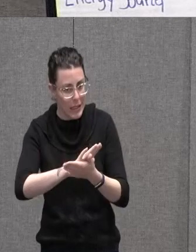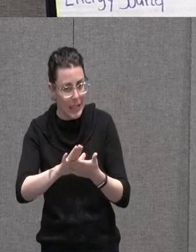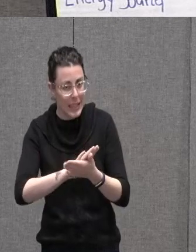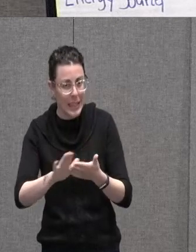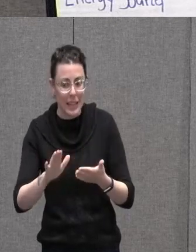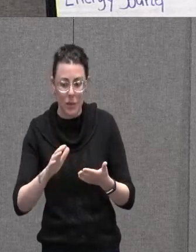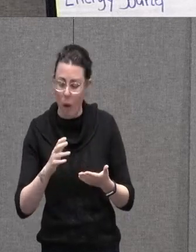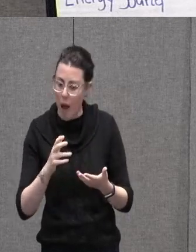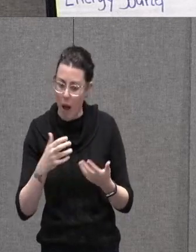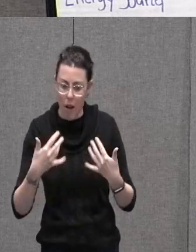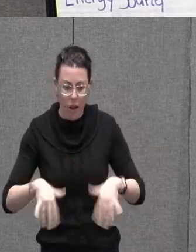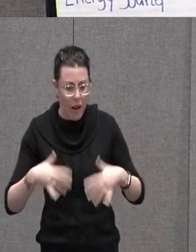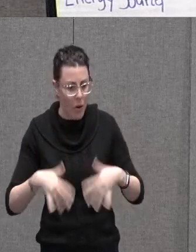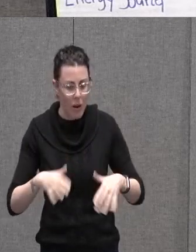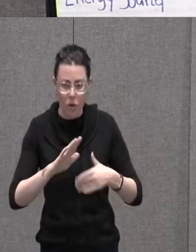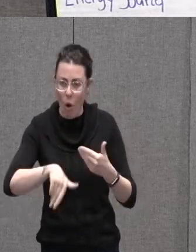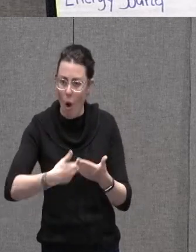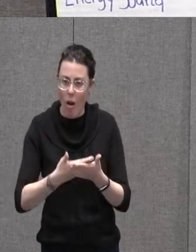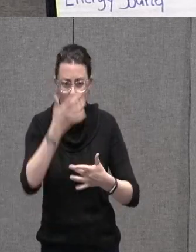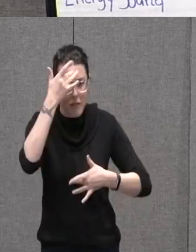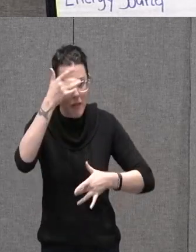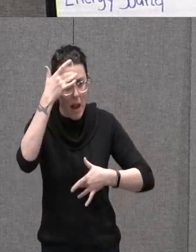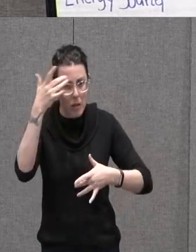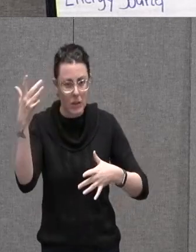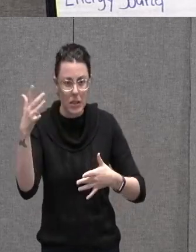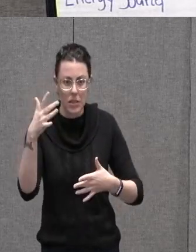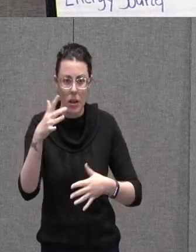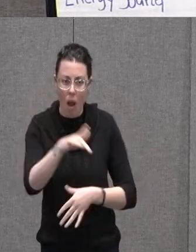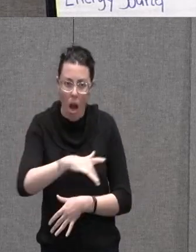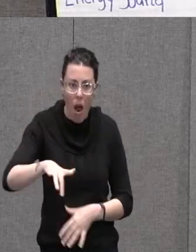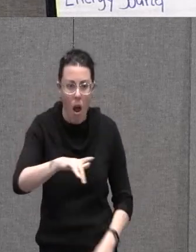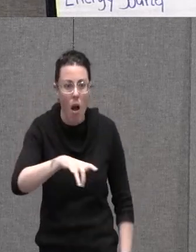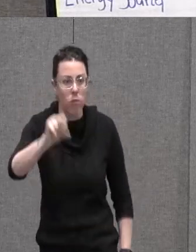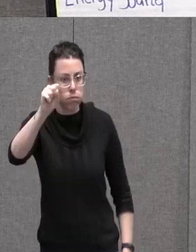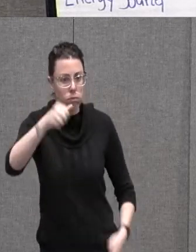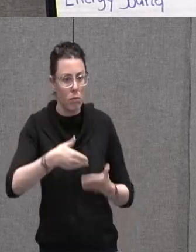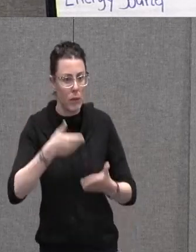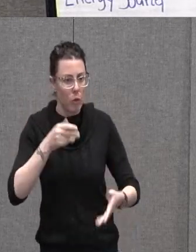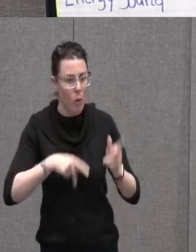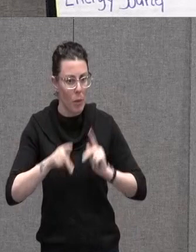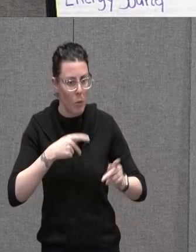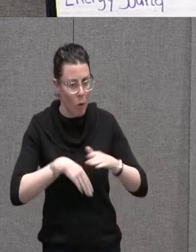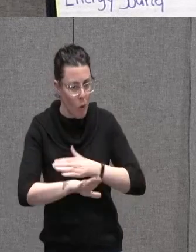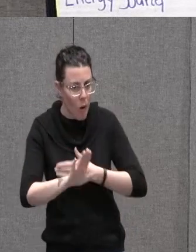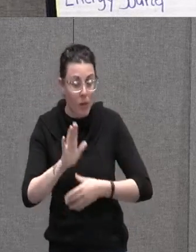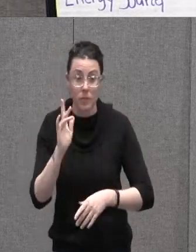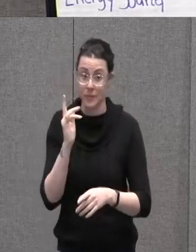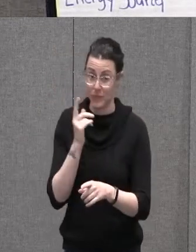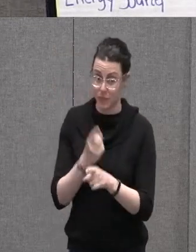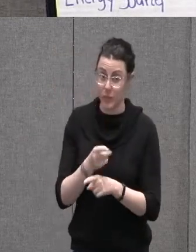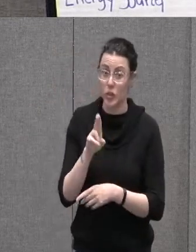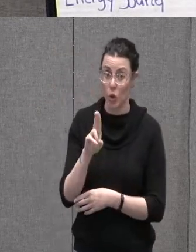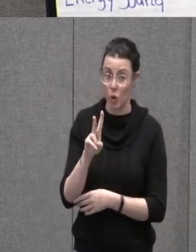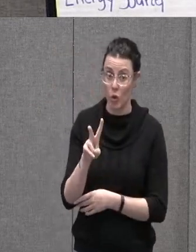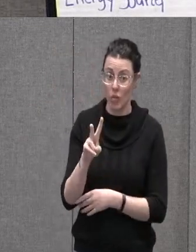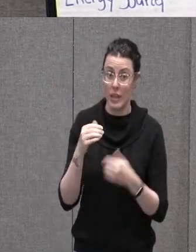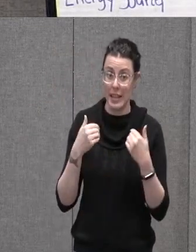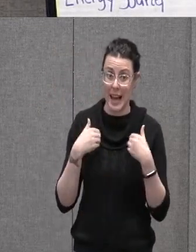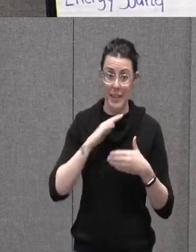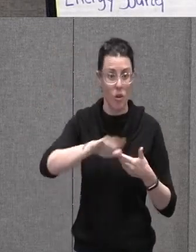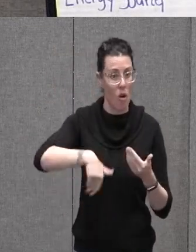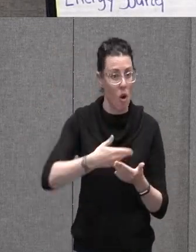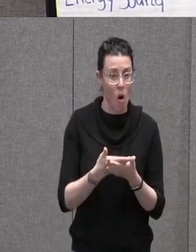That's amazing. So the UV robot has all our characteristics. It's Yeah. a remote control. That's its controller or